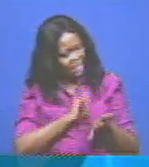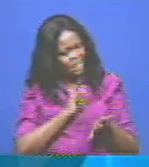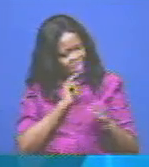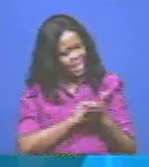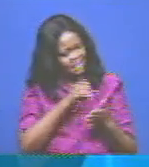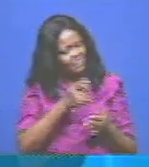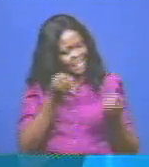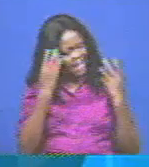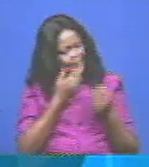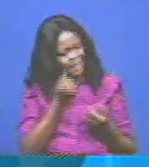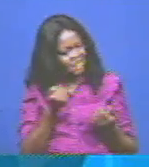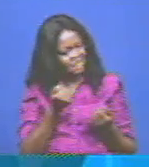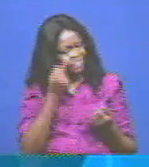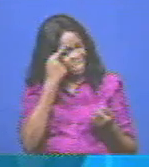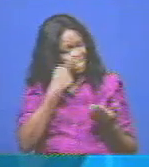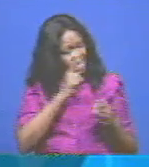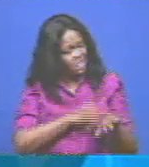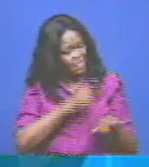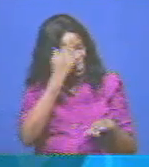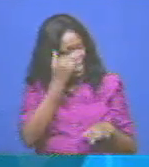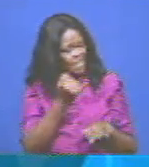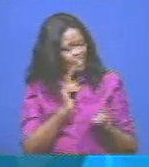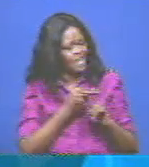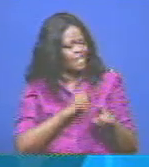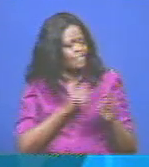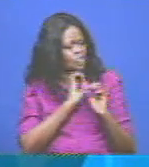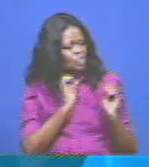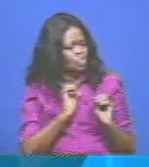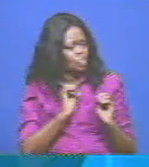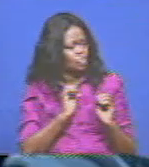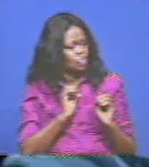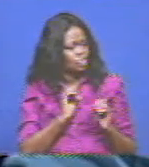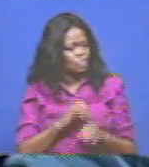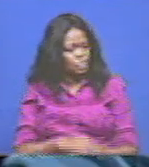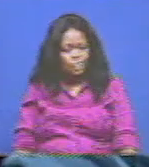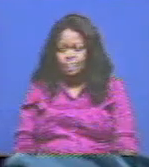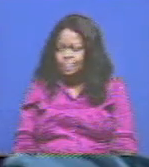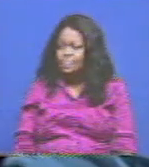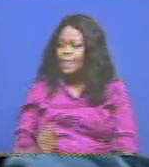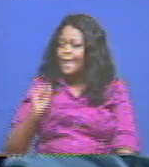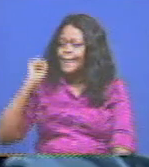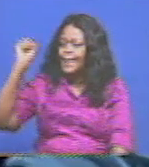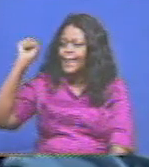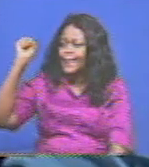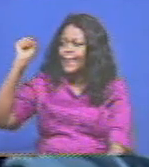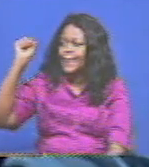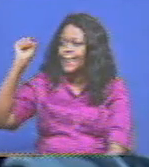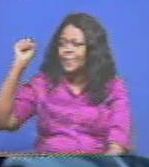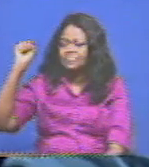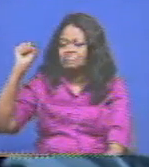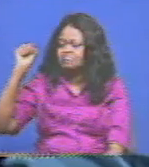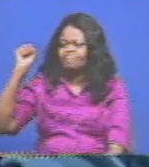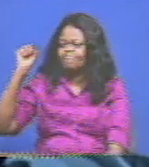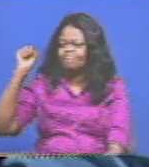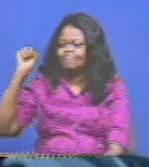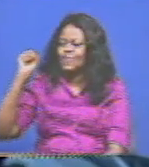understand best. Is this the right time? Because it's not the first time. One what I can tell you is that yes. in politics, uh-huh. there is no way you can rule